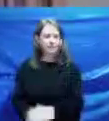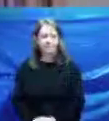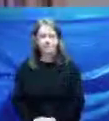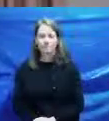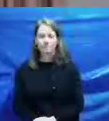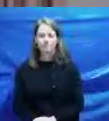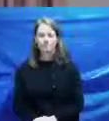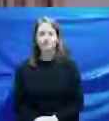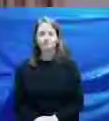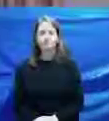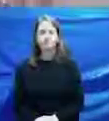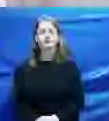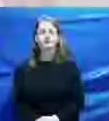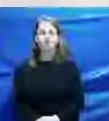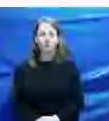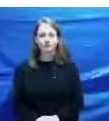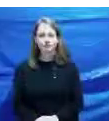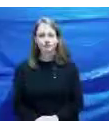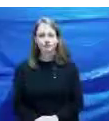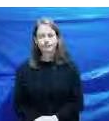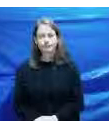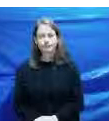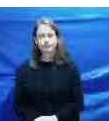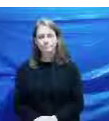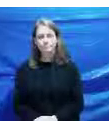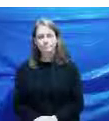what this means for students. This idea of